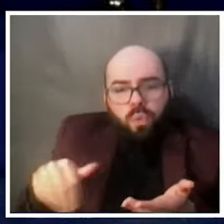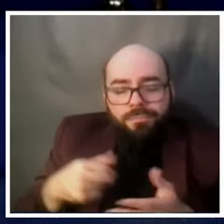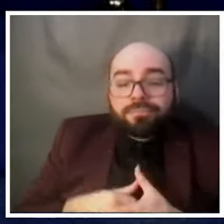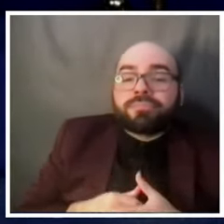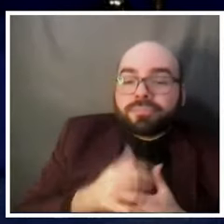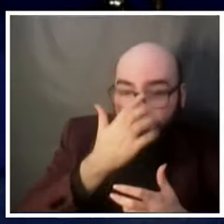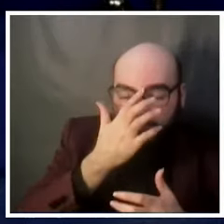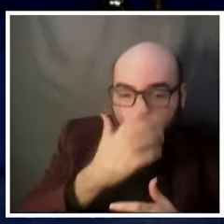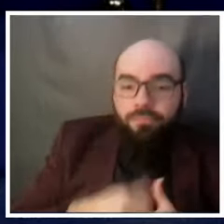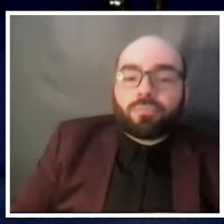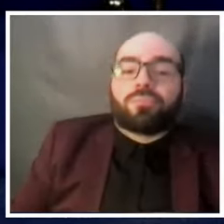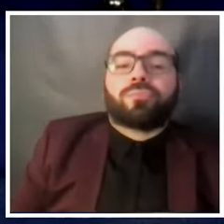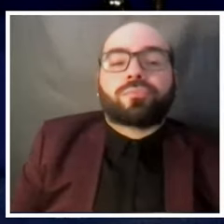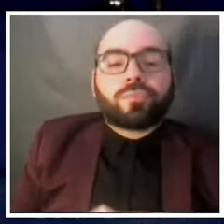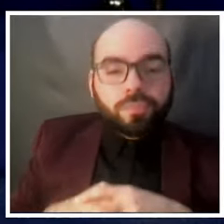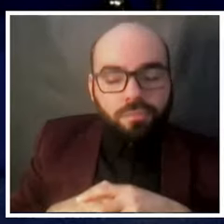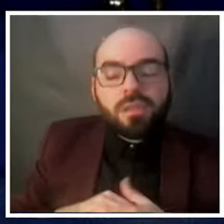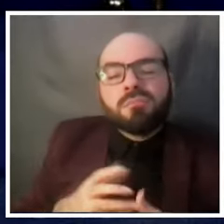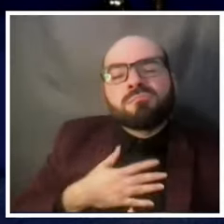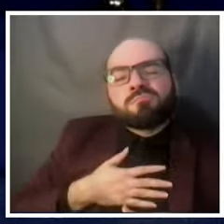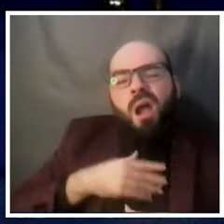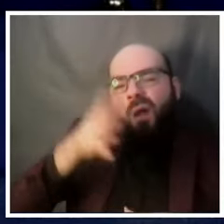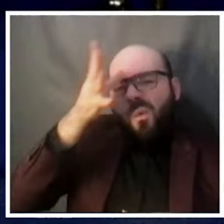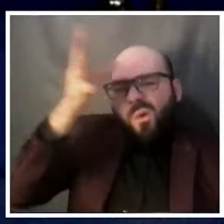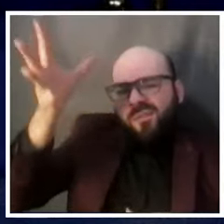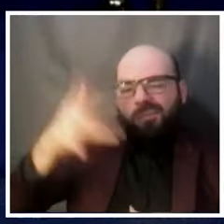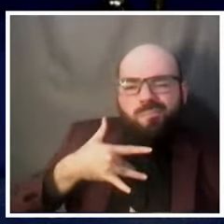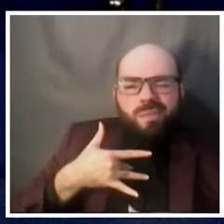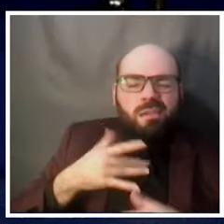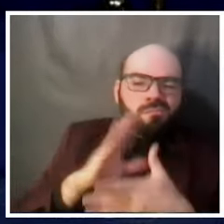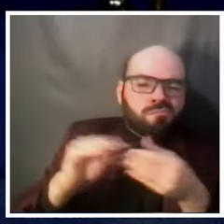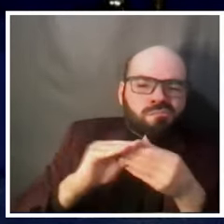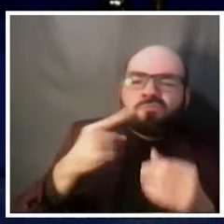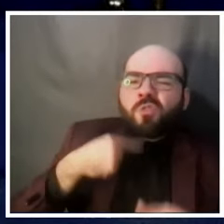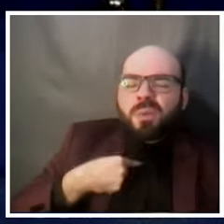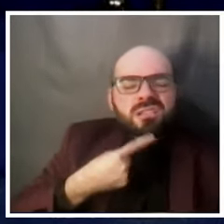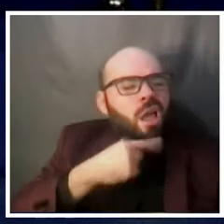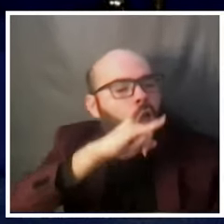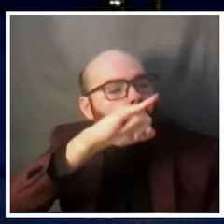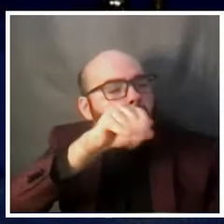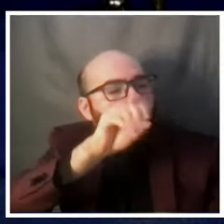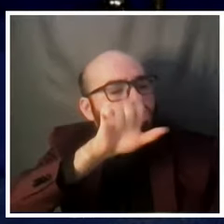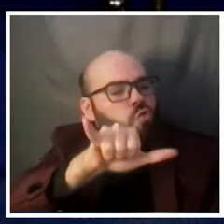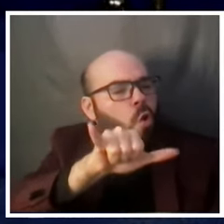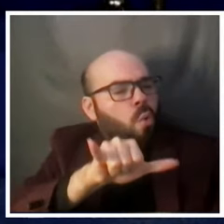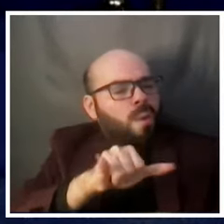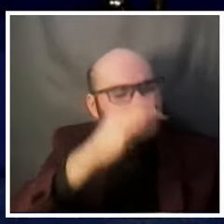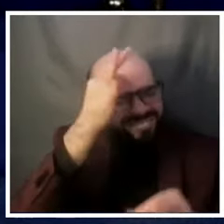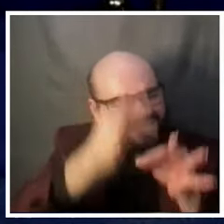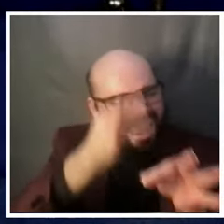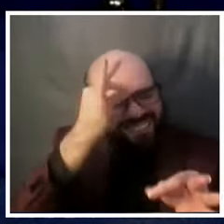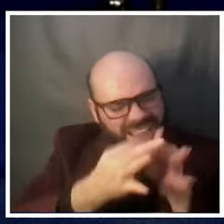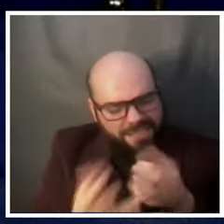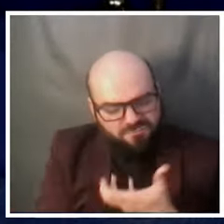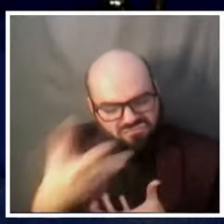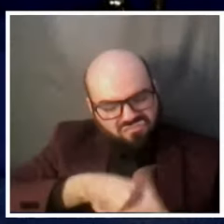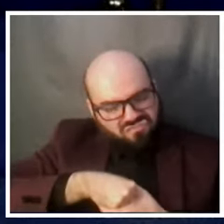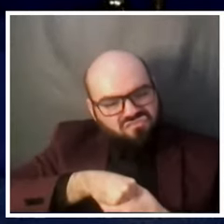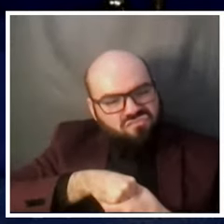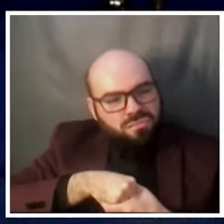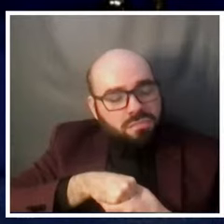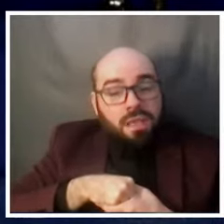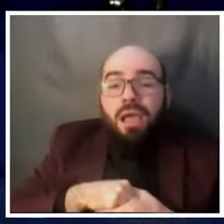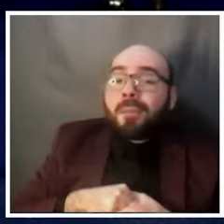North Washington Avenue in Scranton. He yelled, Joey, keep the faith when I was a kid. My grandmother would yell, no,